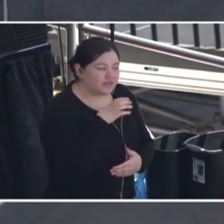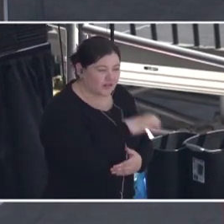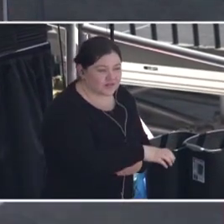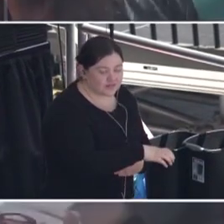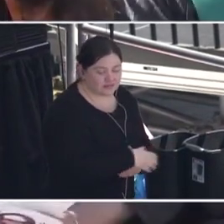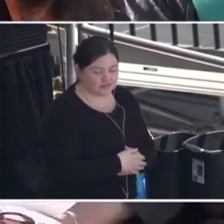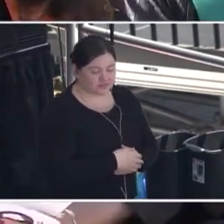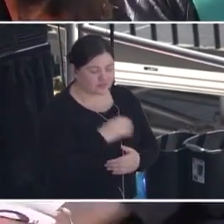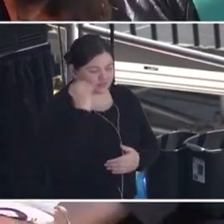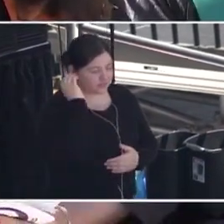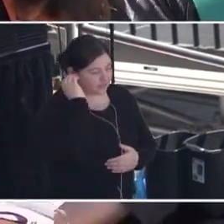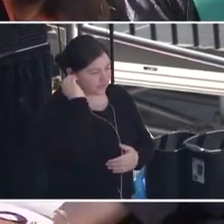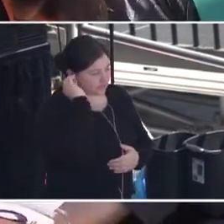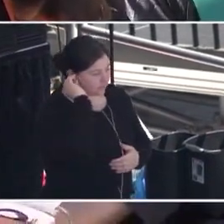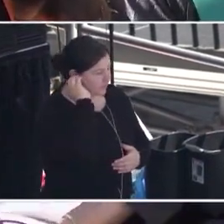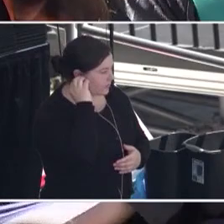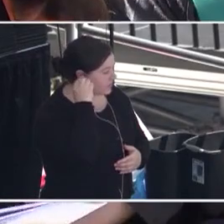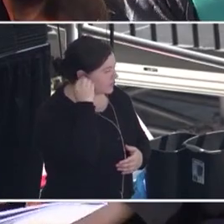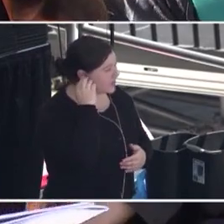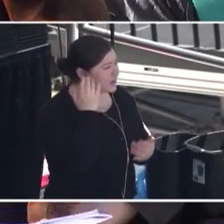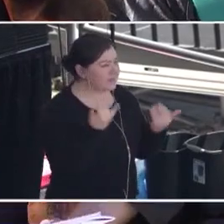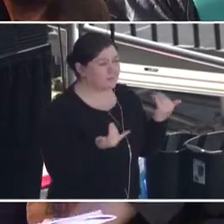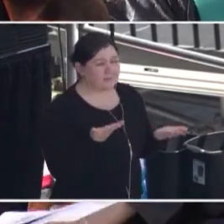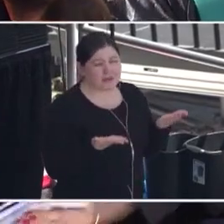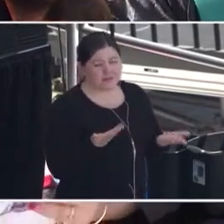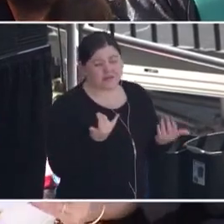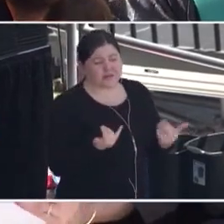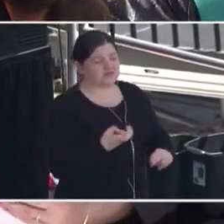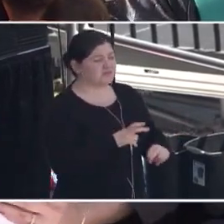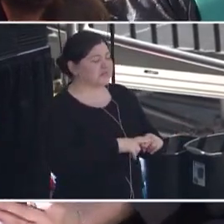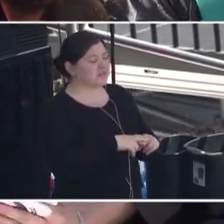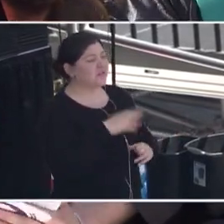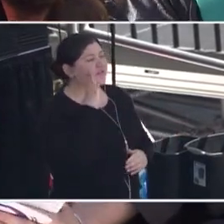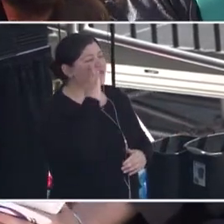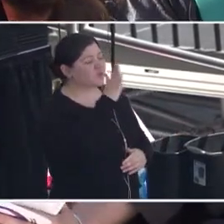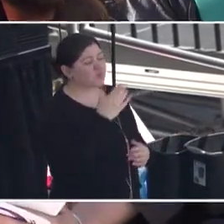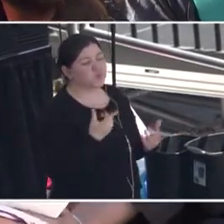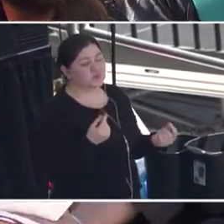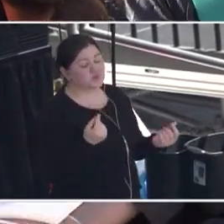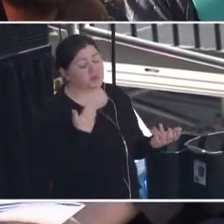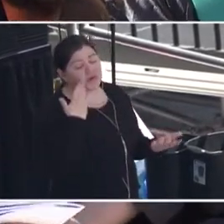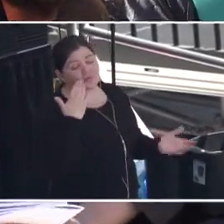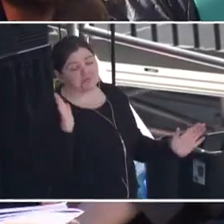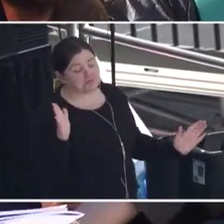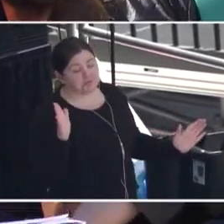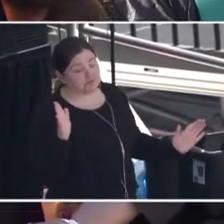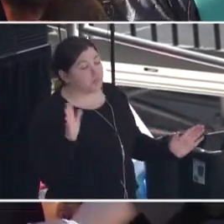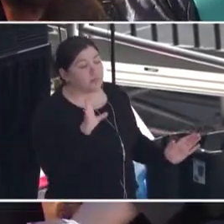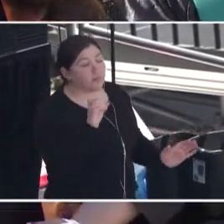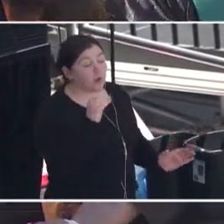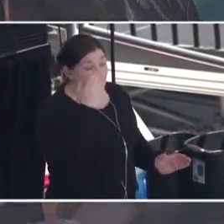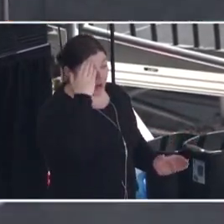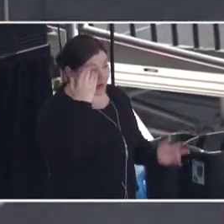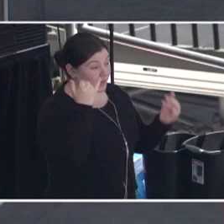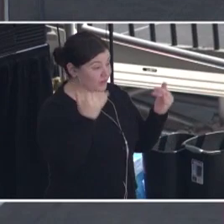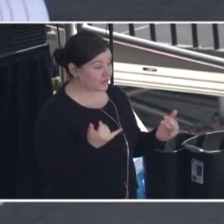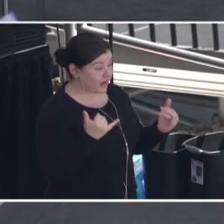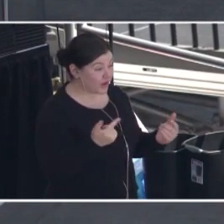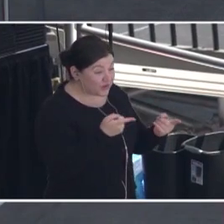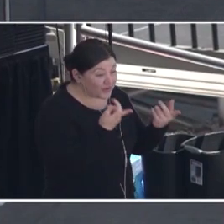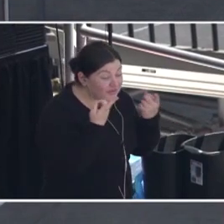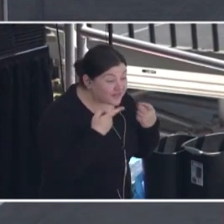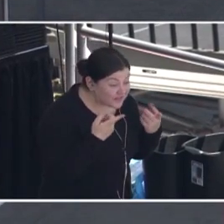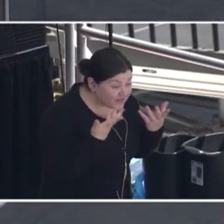you may be unsure of what your future holds, with what you've accomplished today, we know that you have bright futures